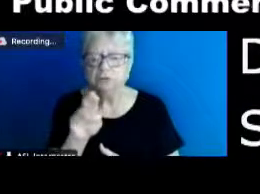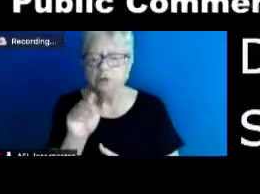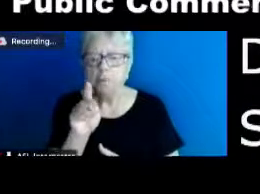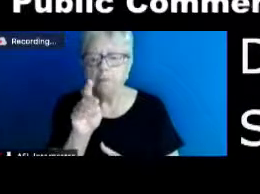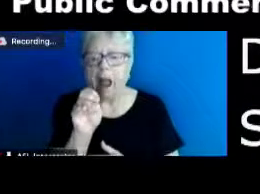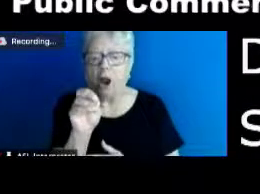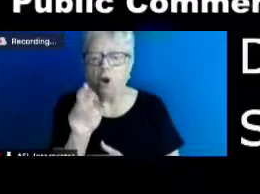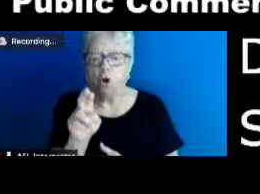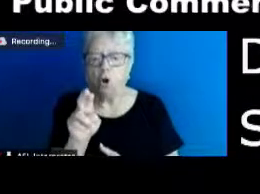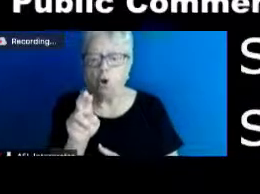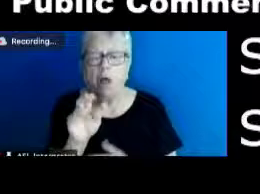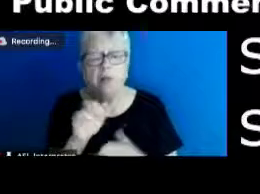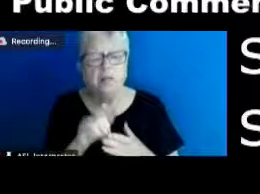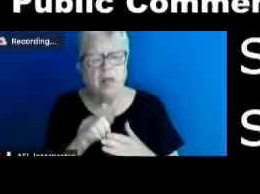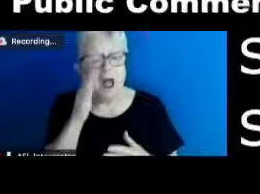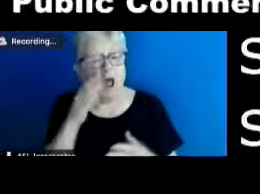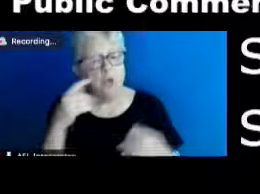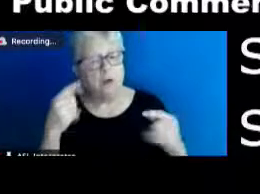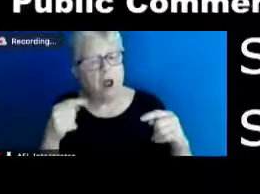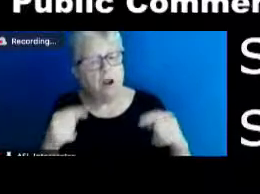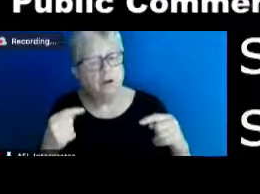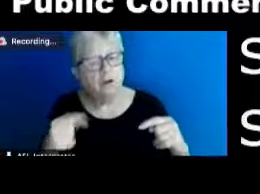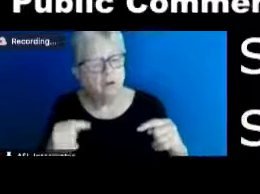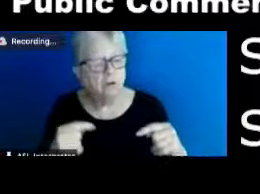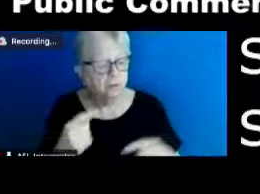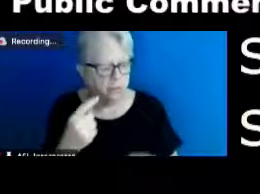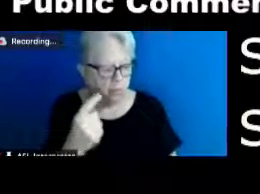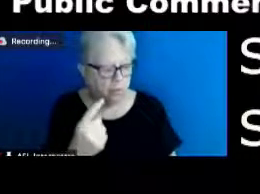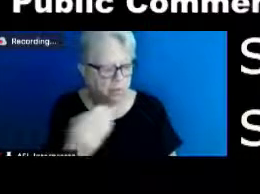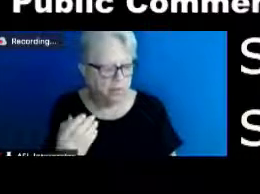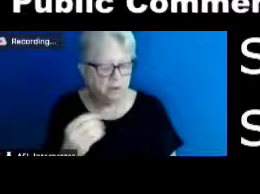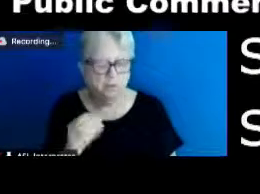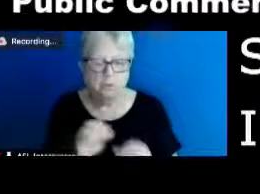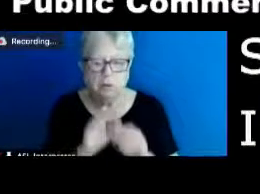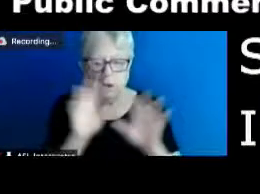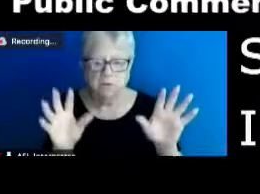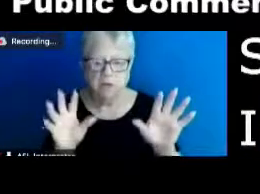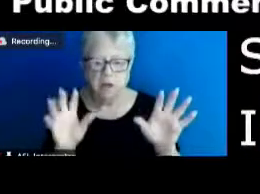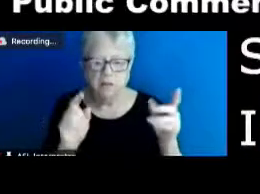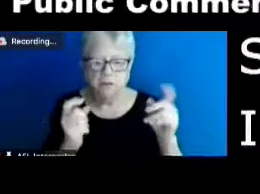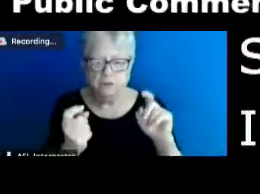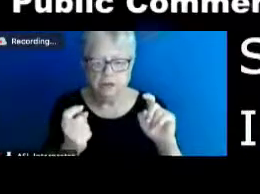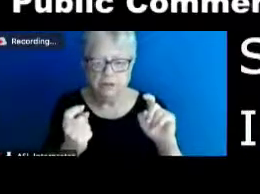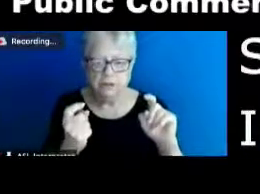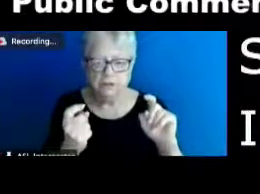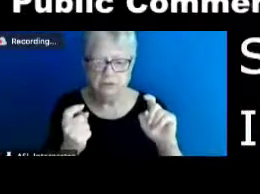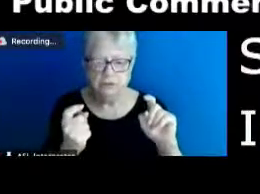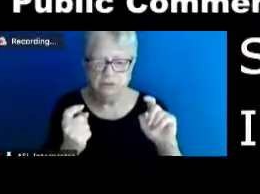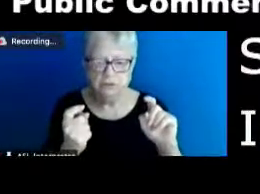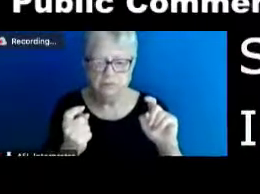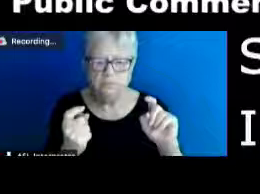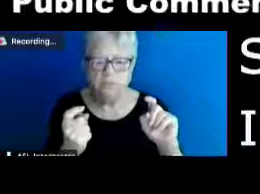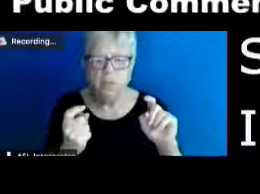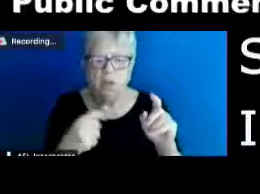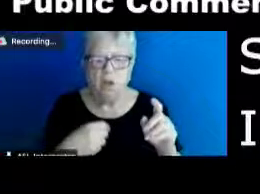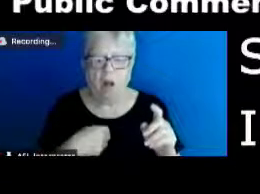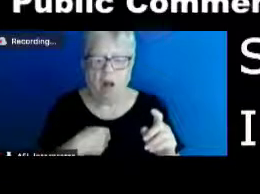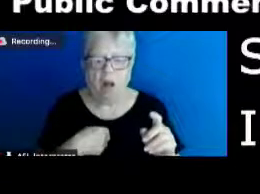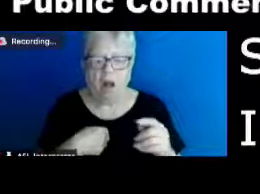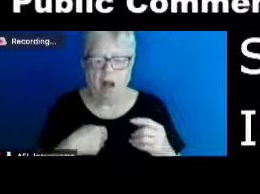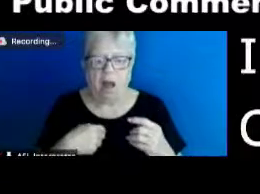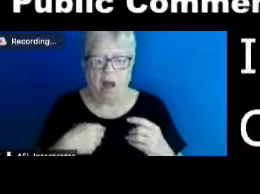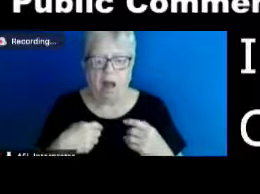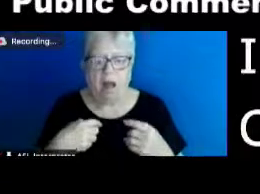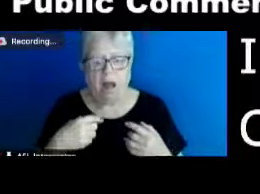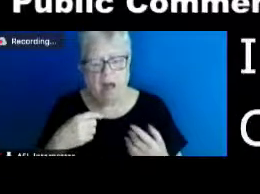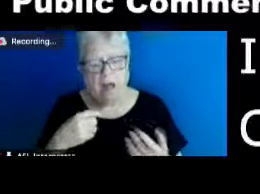That's I would argue, is the one maybe clarifying change. So I would be